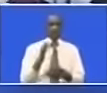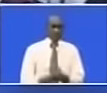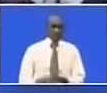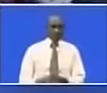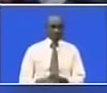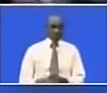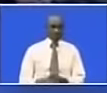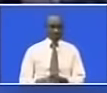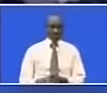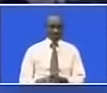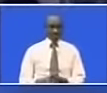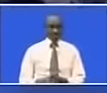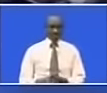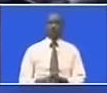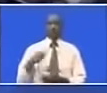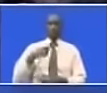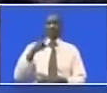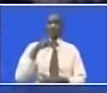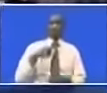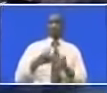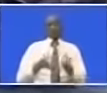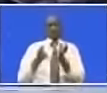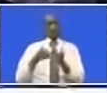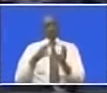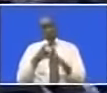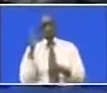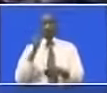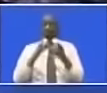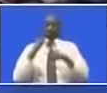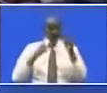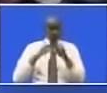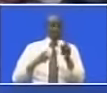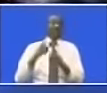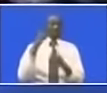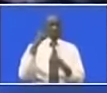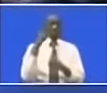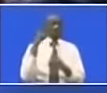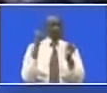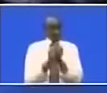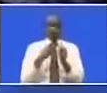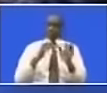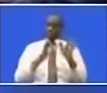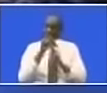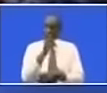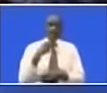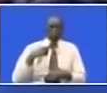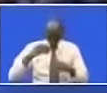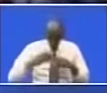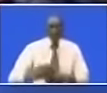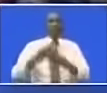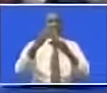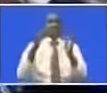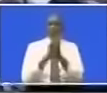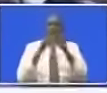Ivorians want peace. They want to get out of what we experienced in 2010. They really want to move ahead